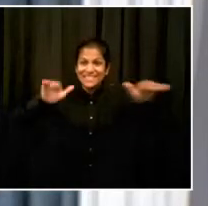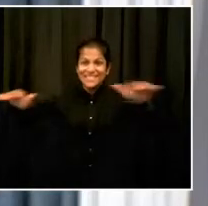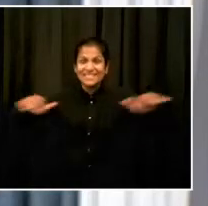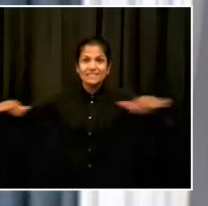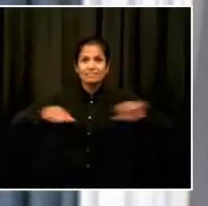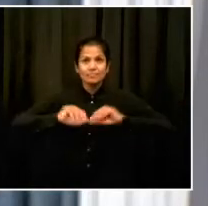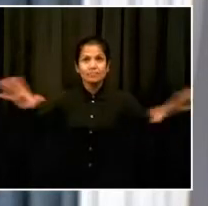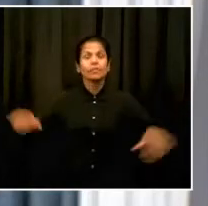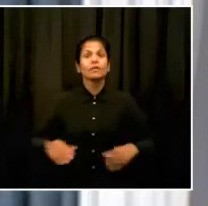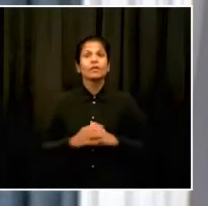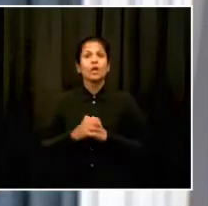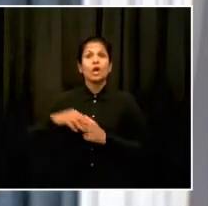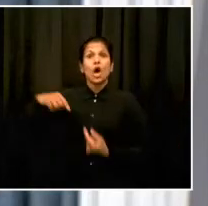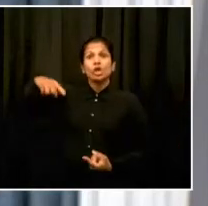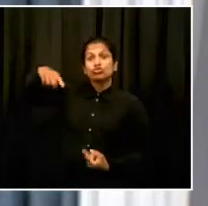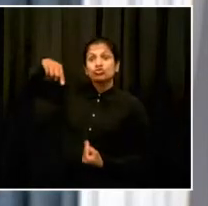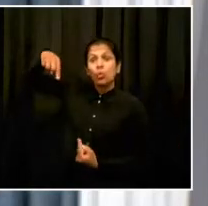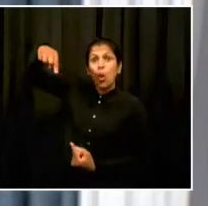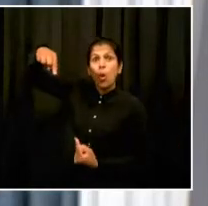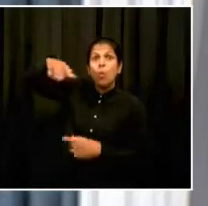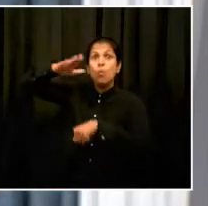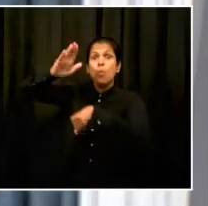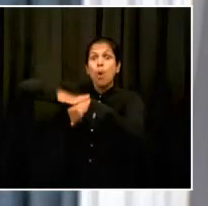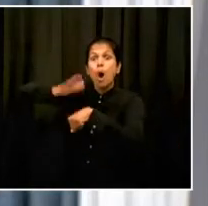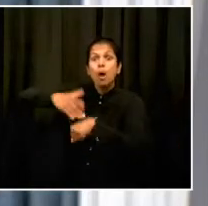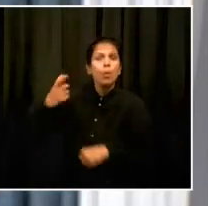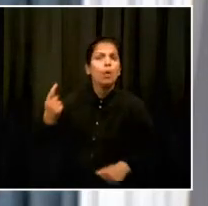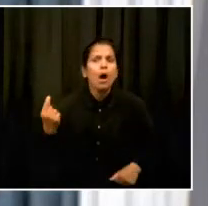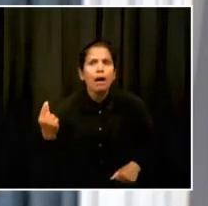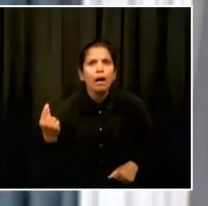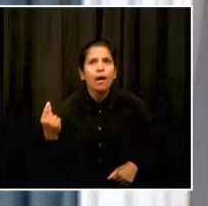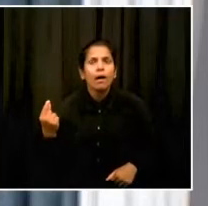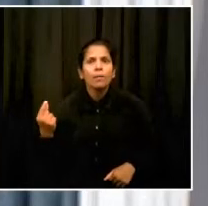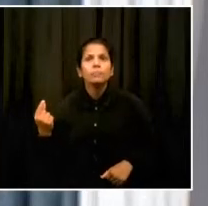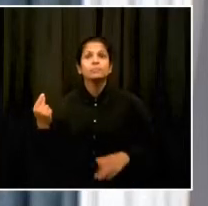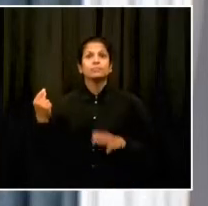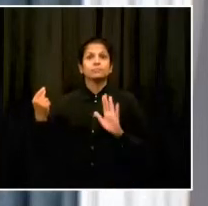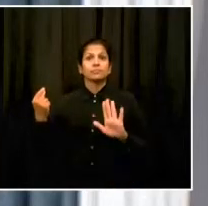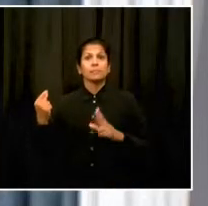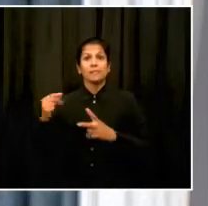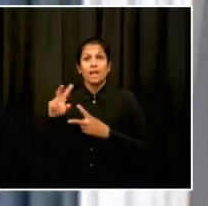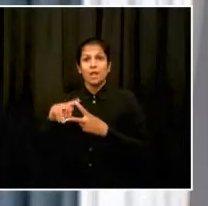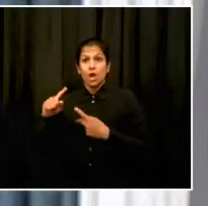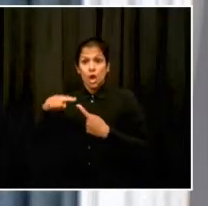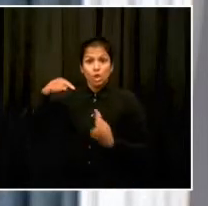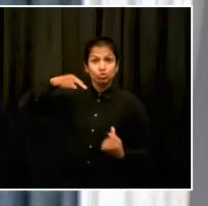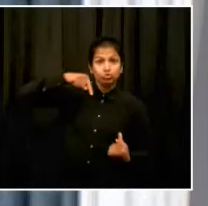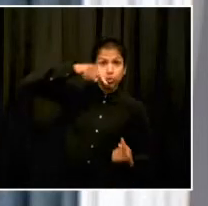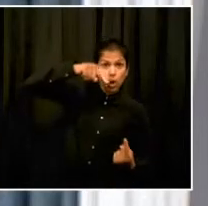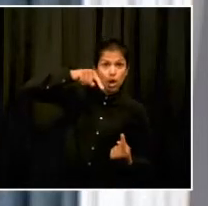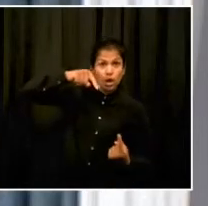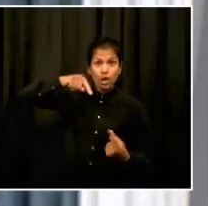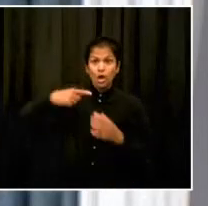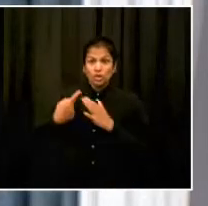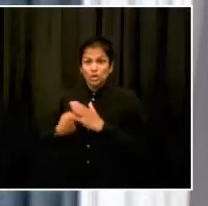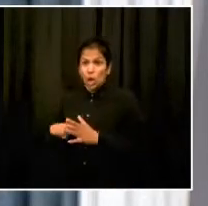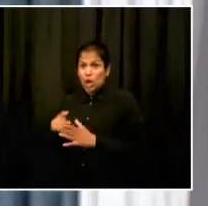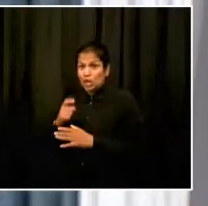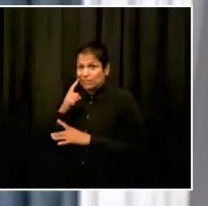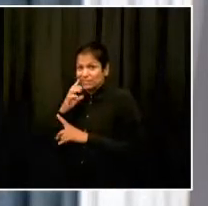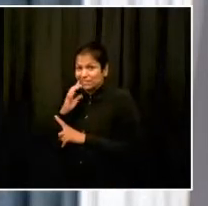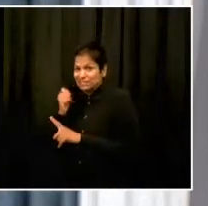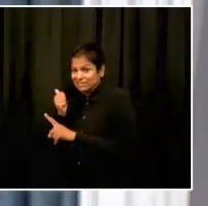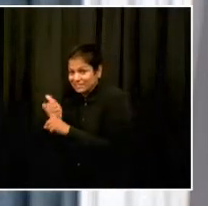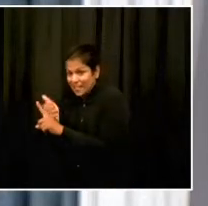is already occurring or will occur very soon. You need to go to your safe place immediately. Seek cover